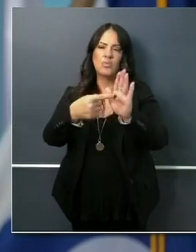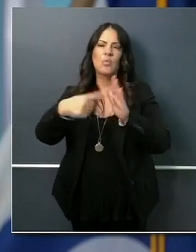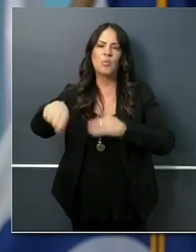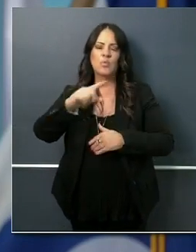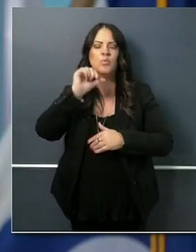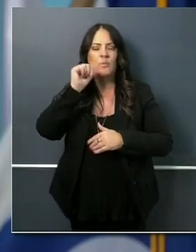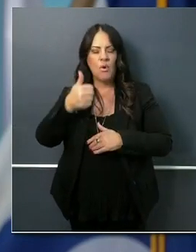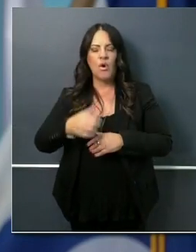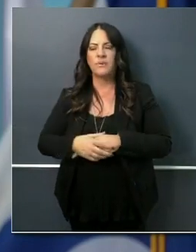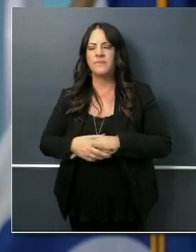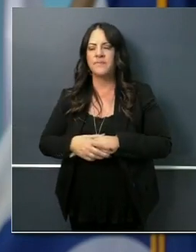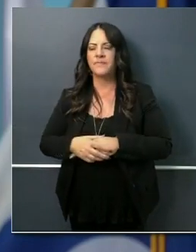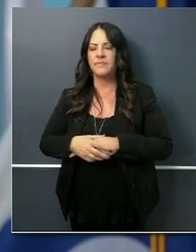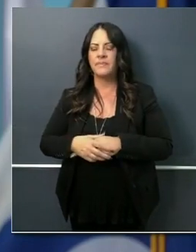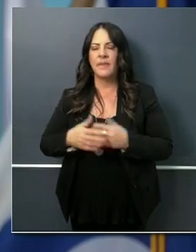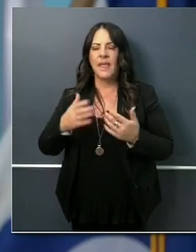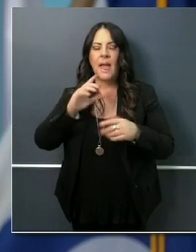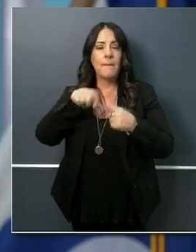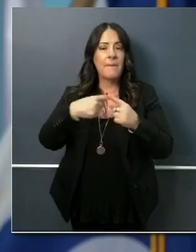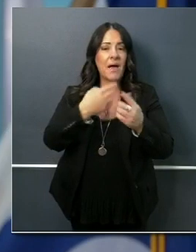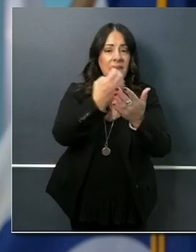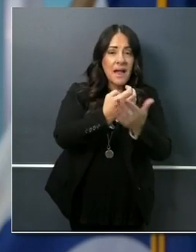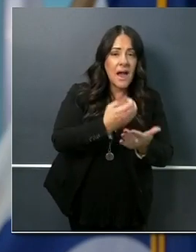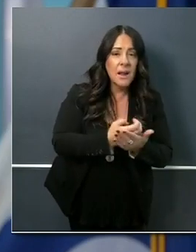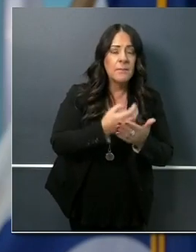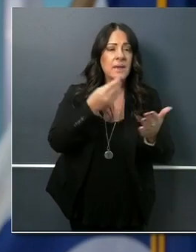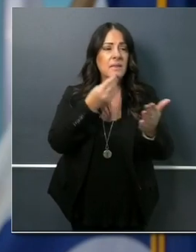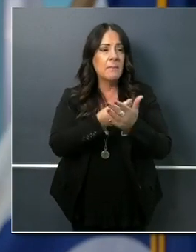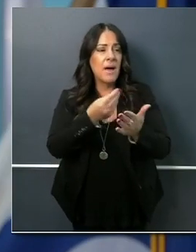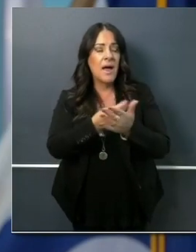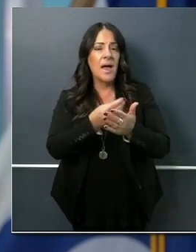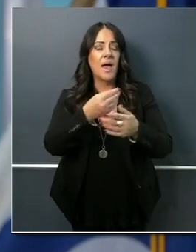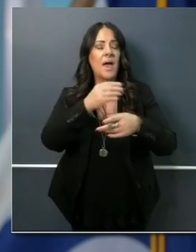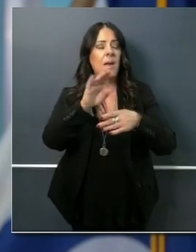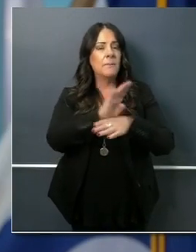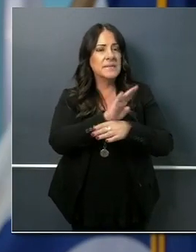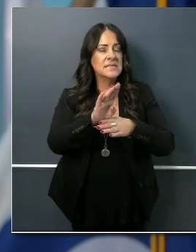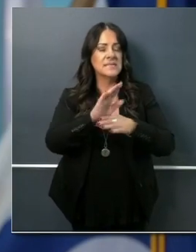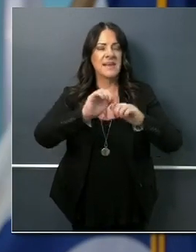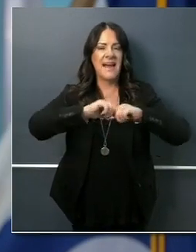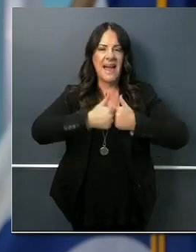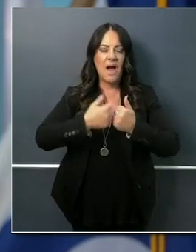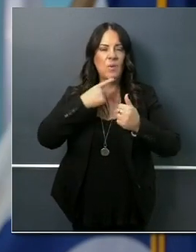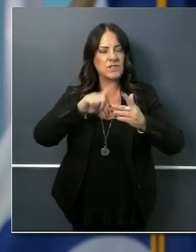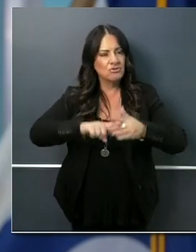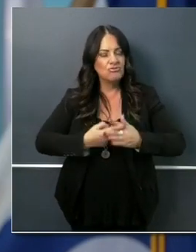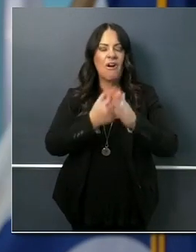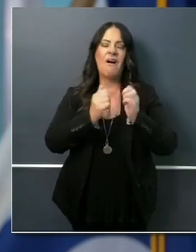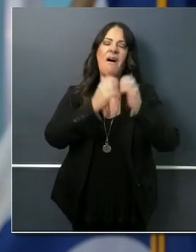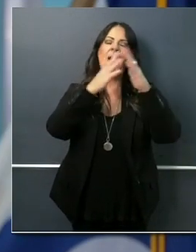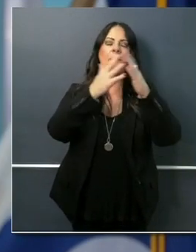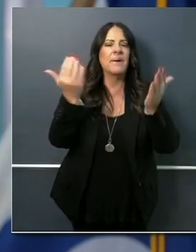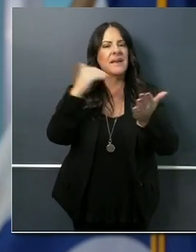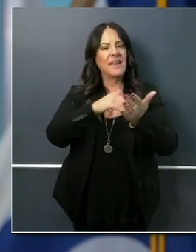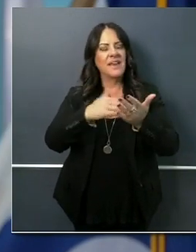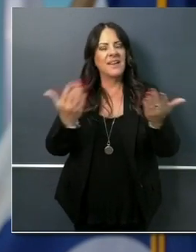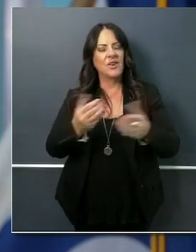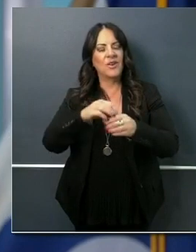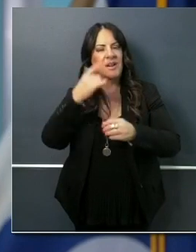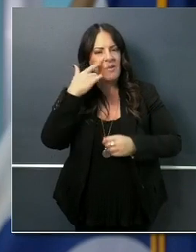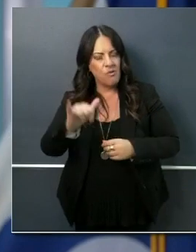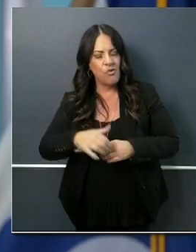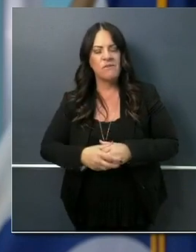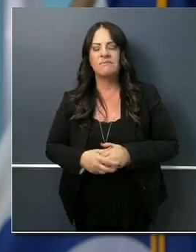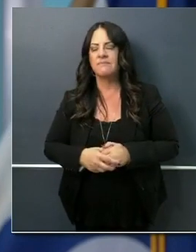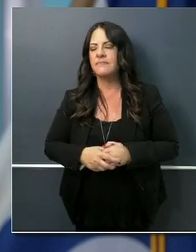down every segment of our economy to really start looking at how we can jumpstart our economic engine in the state of California.